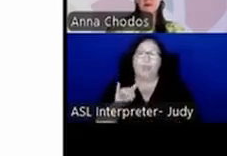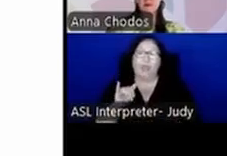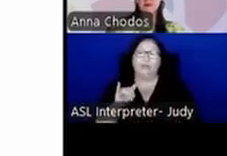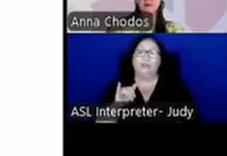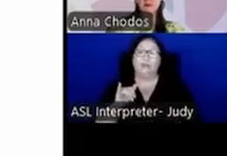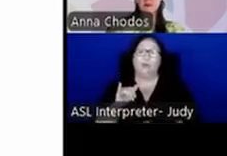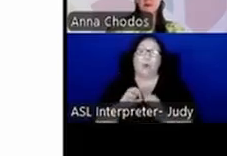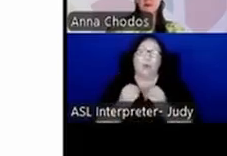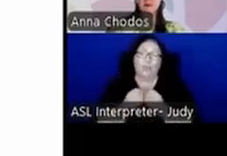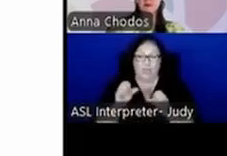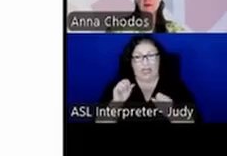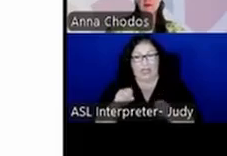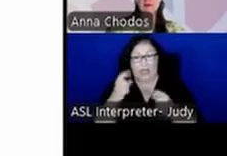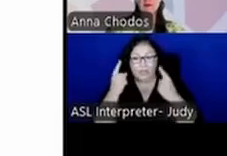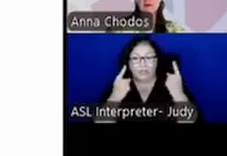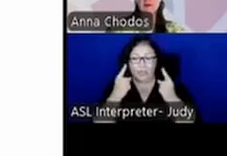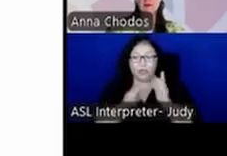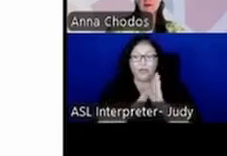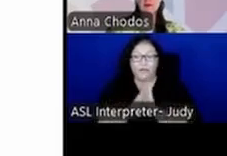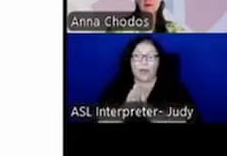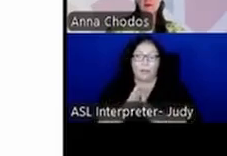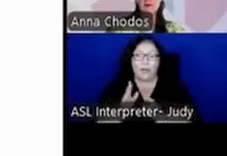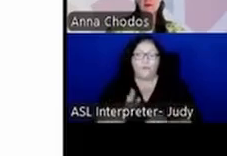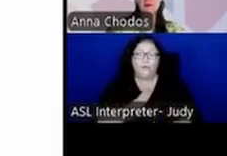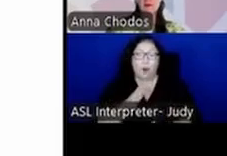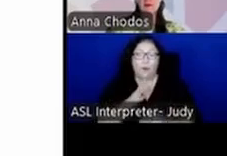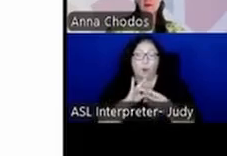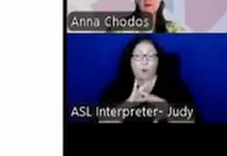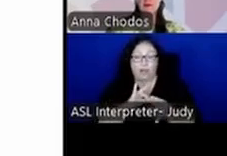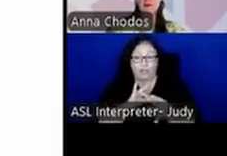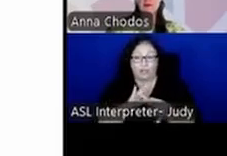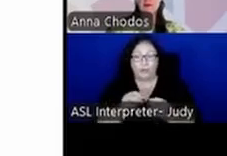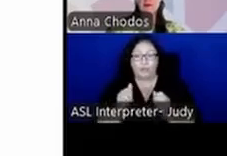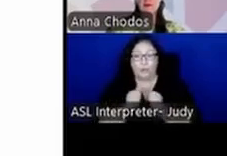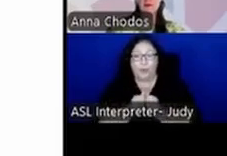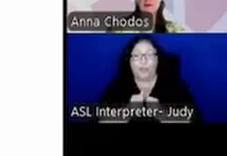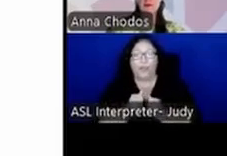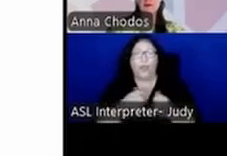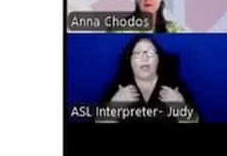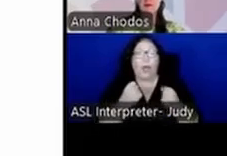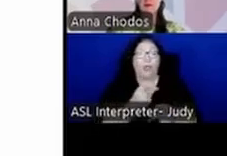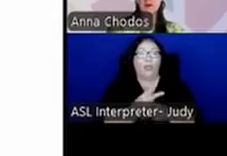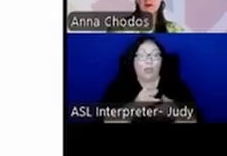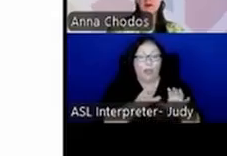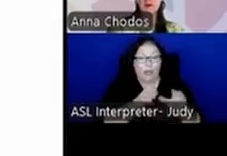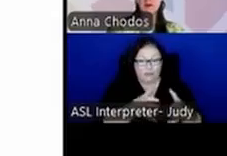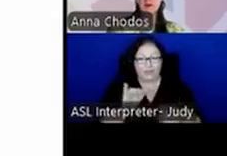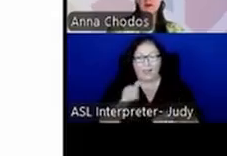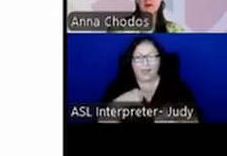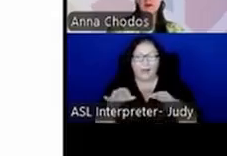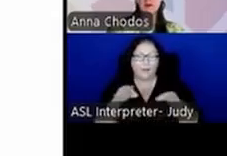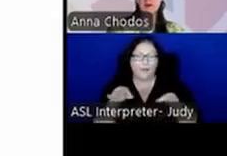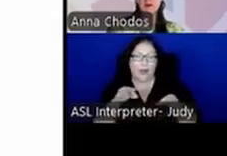formal relationships with healthcare entities, kind of like I described in that care transition pilot.